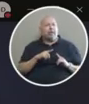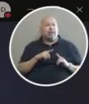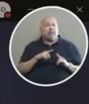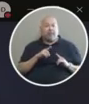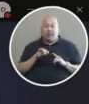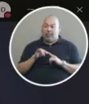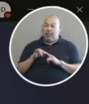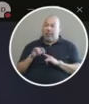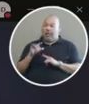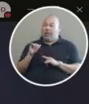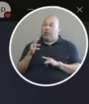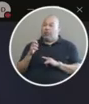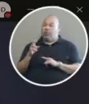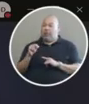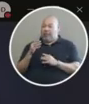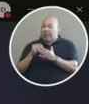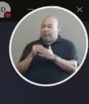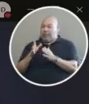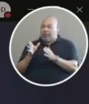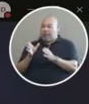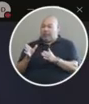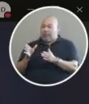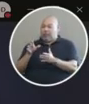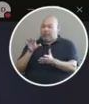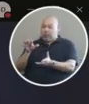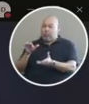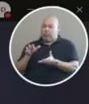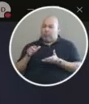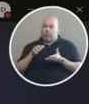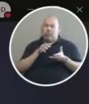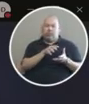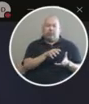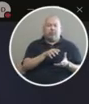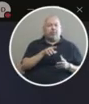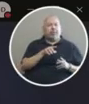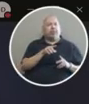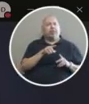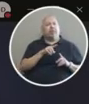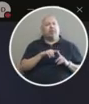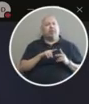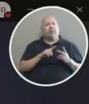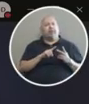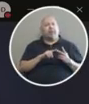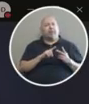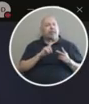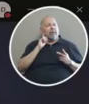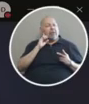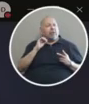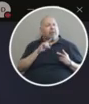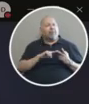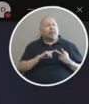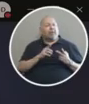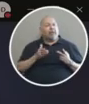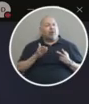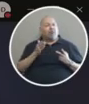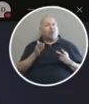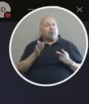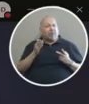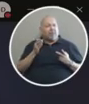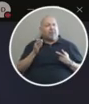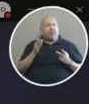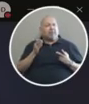reconsidering the arena project. I didn't hear one single time for any of them to